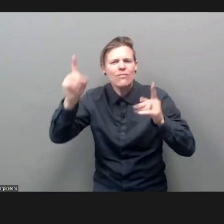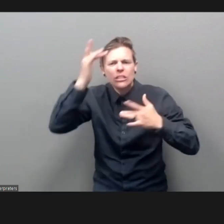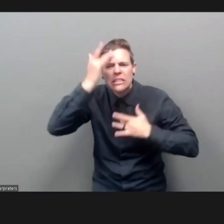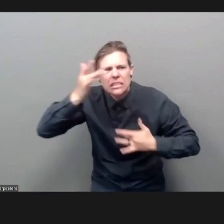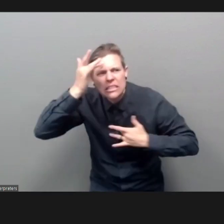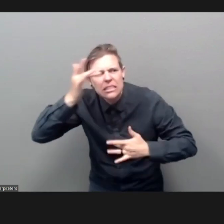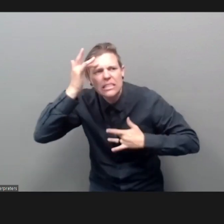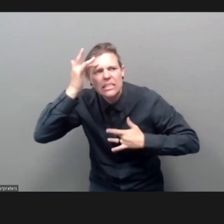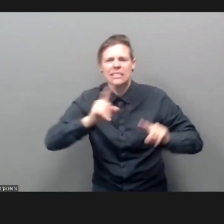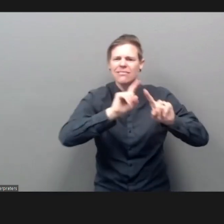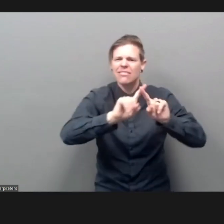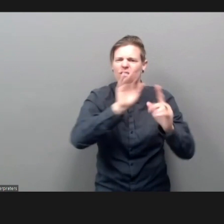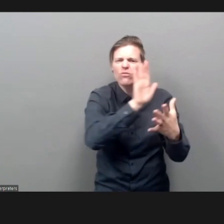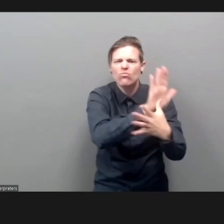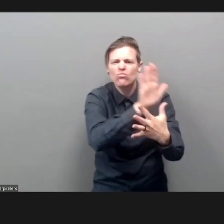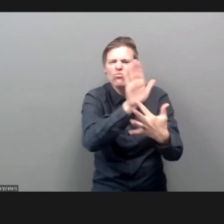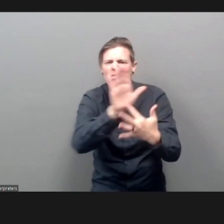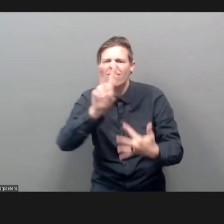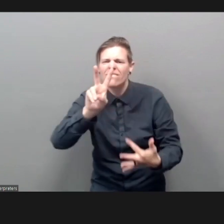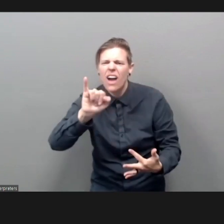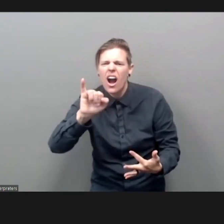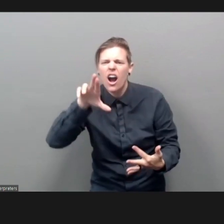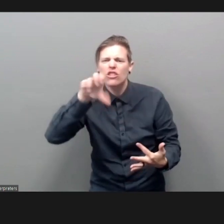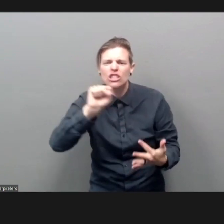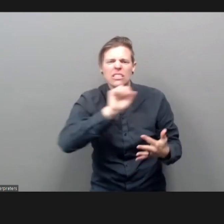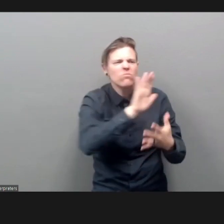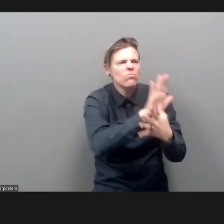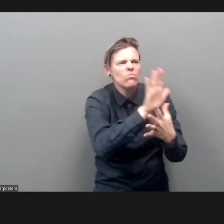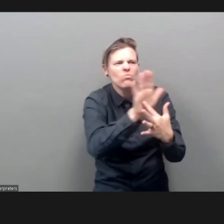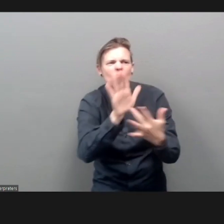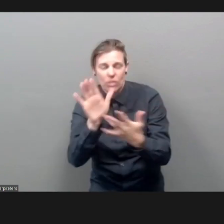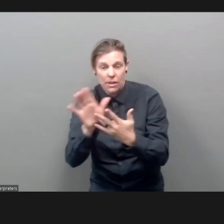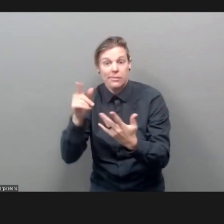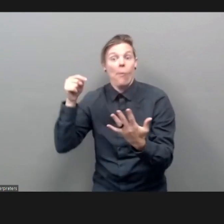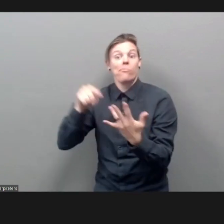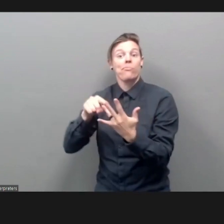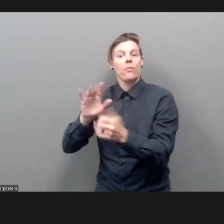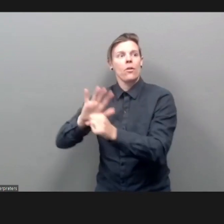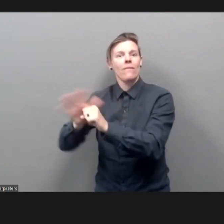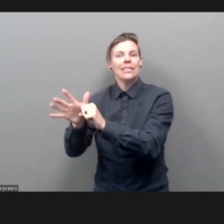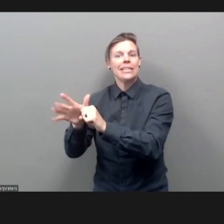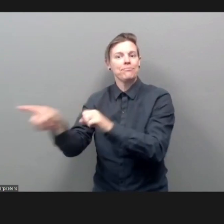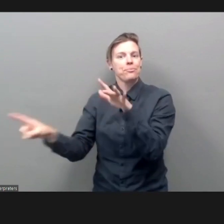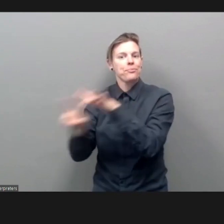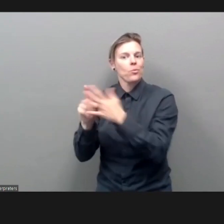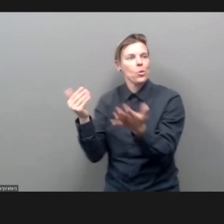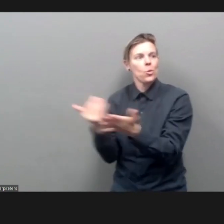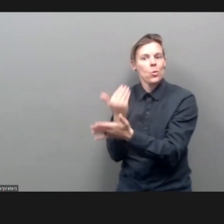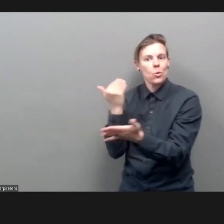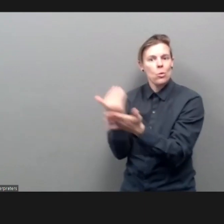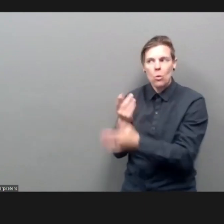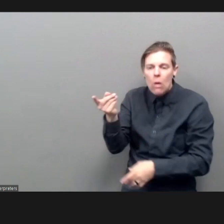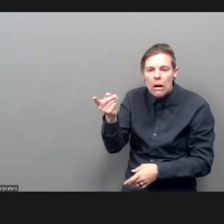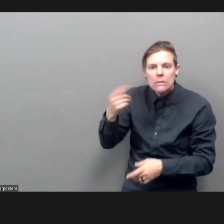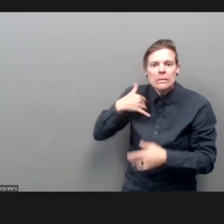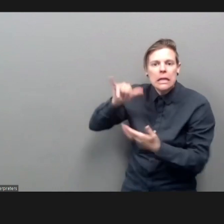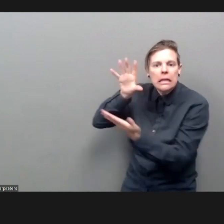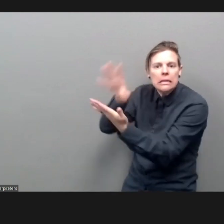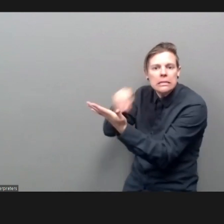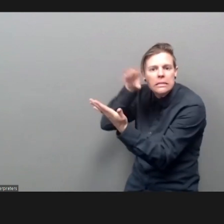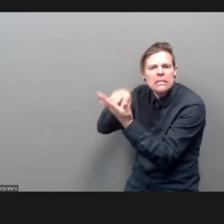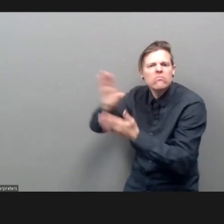novel viruses. COVID, remember, is brand new, so we're learning about it. But this body of work is